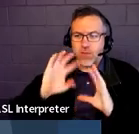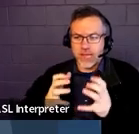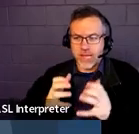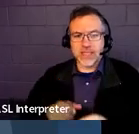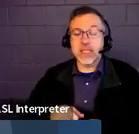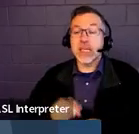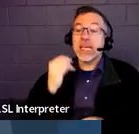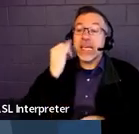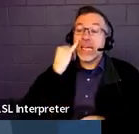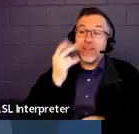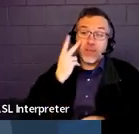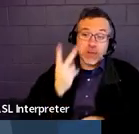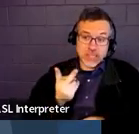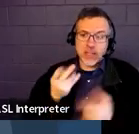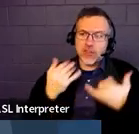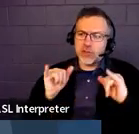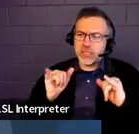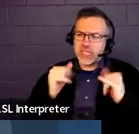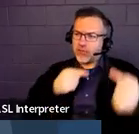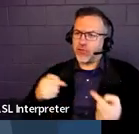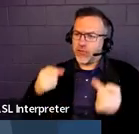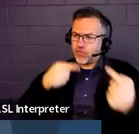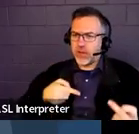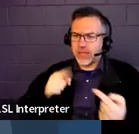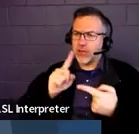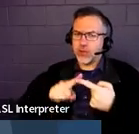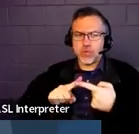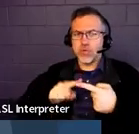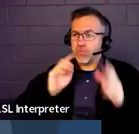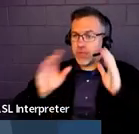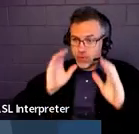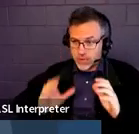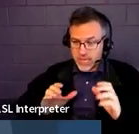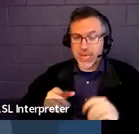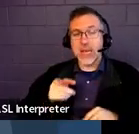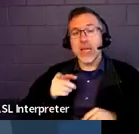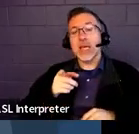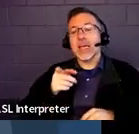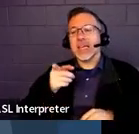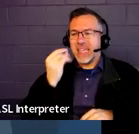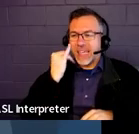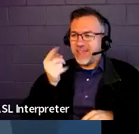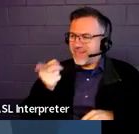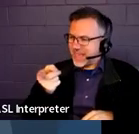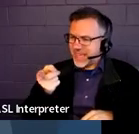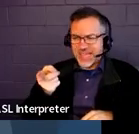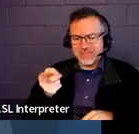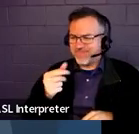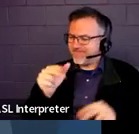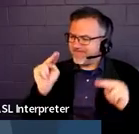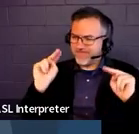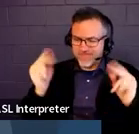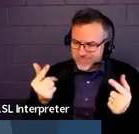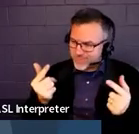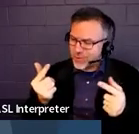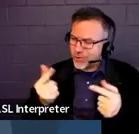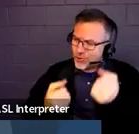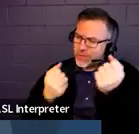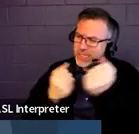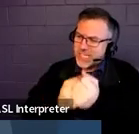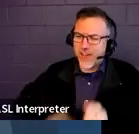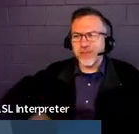they are still struggling to communicate. You do see that they are struggling to self-advocate, that you do see